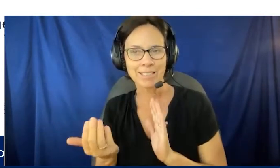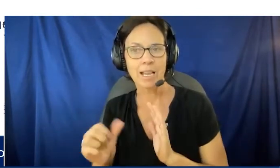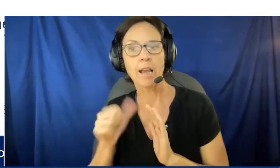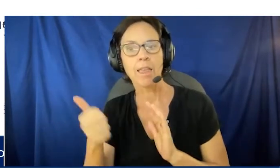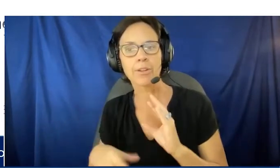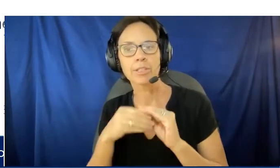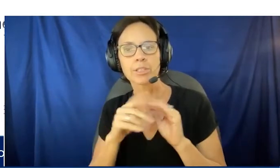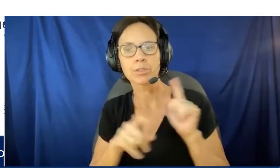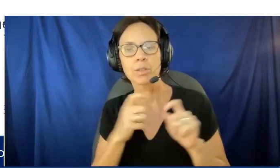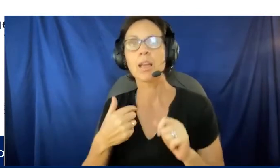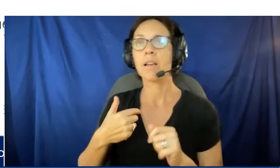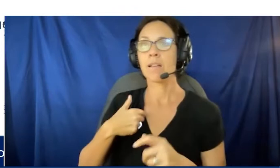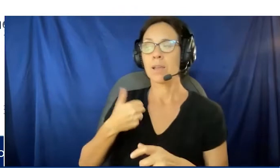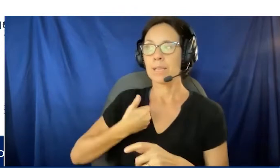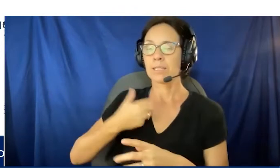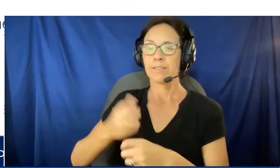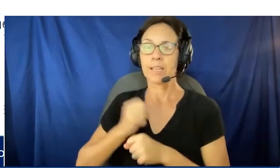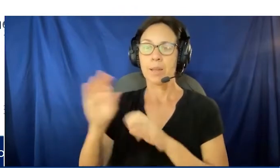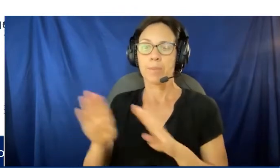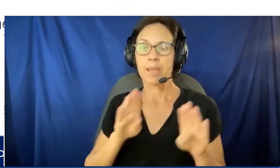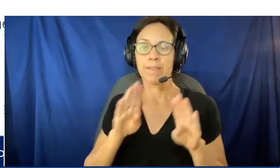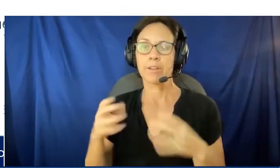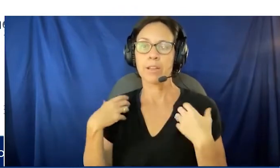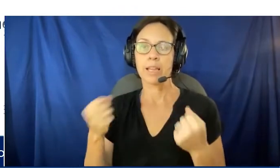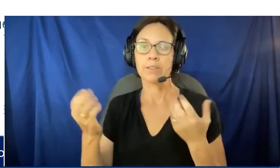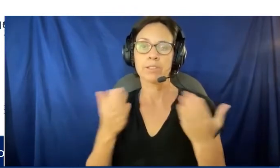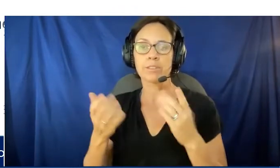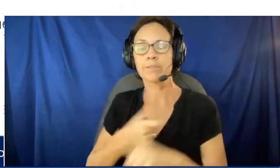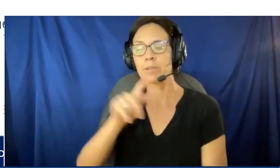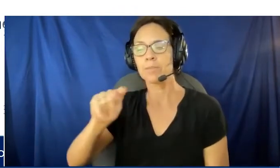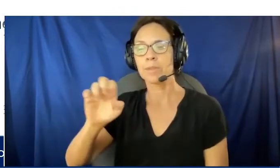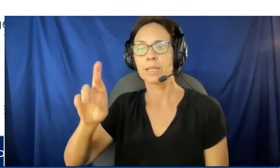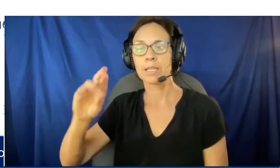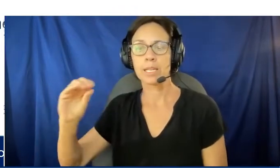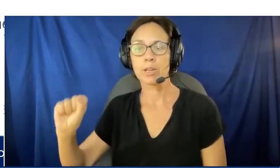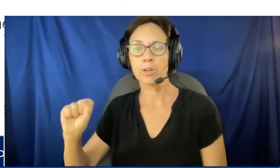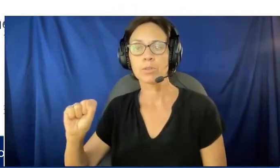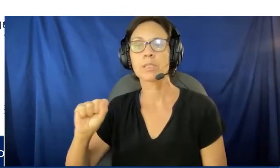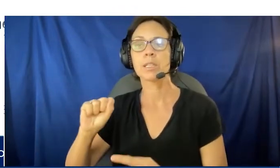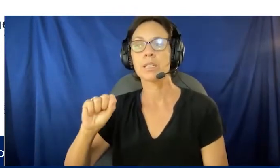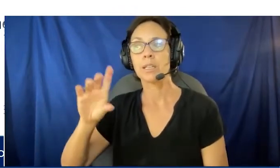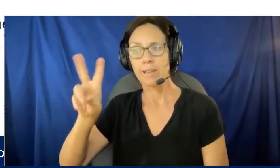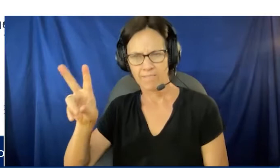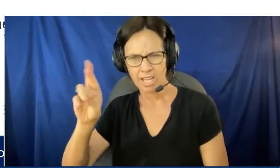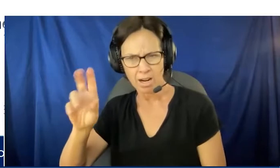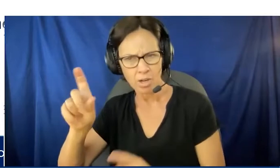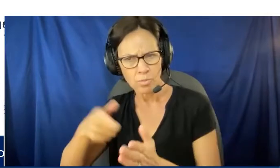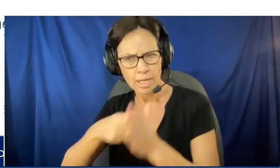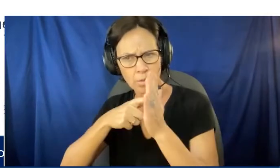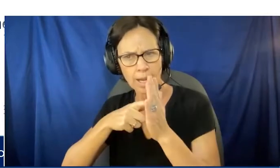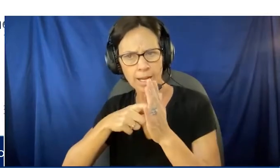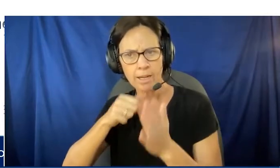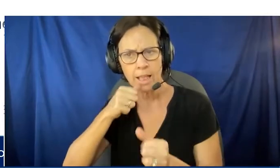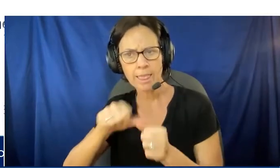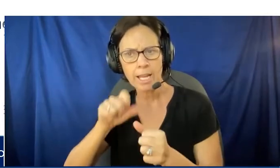I receive behavioral health services from Teros Health. Does VR need a letter of release? She is seeking VR services right now.